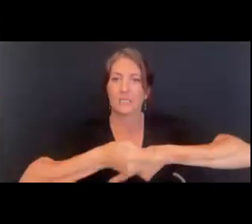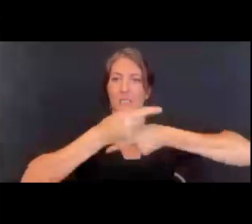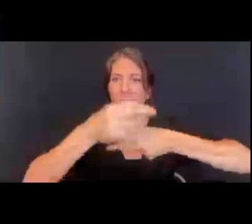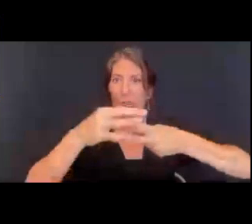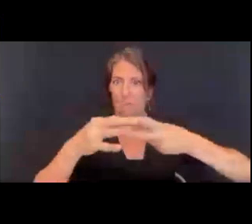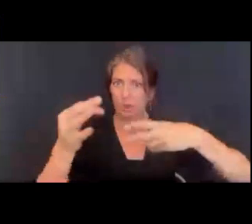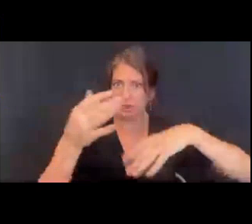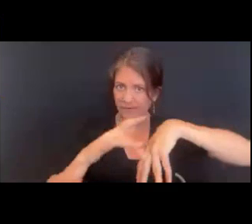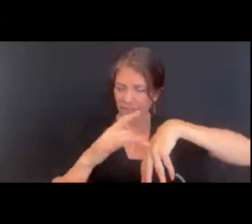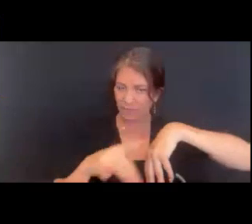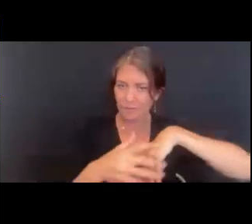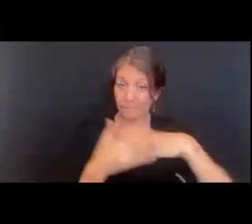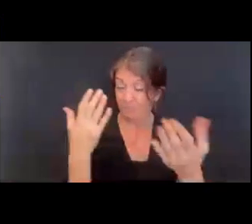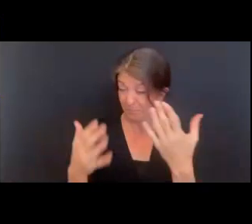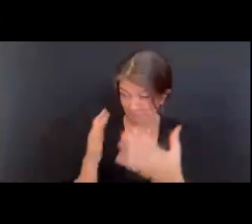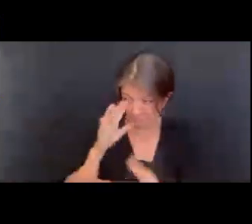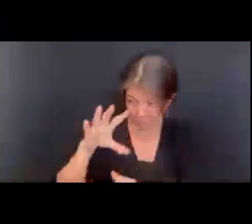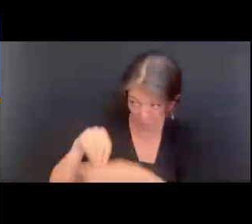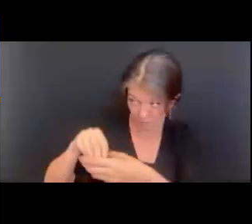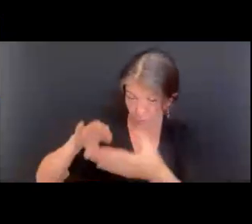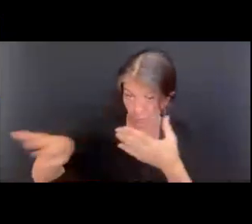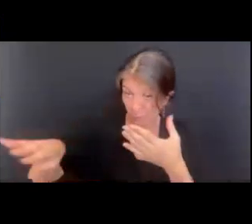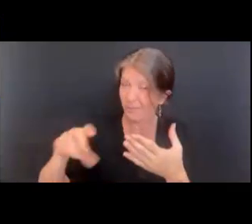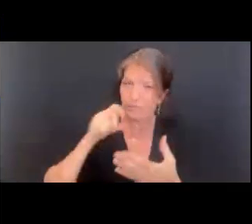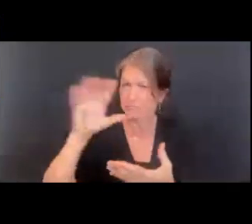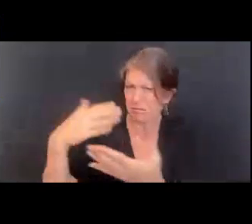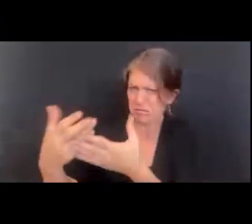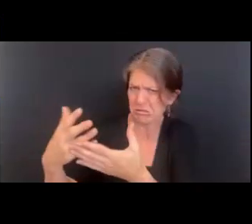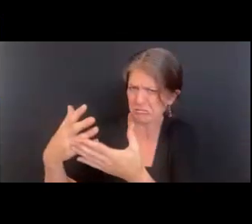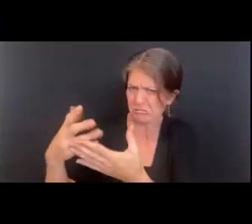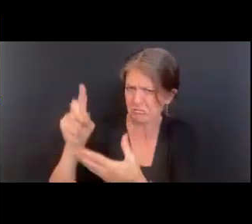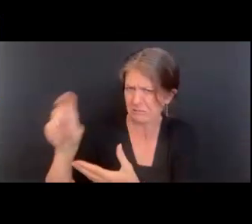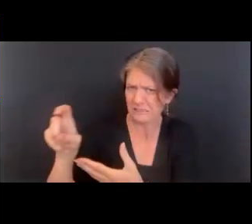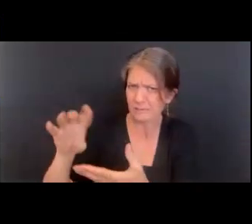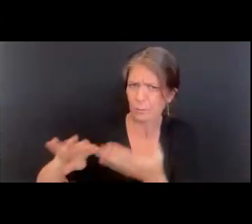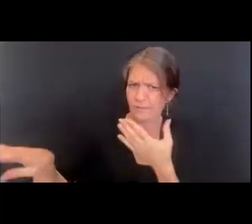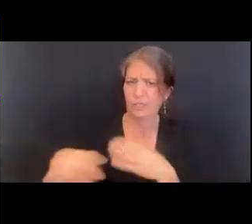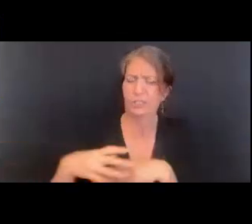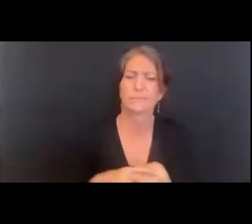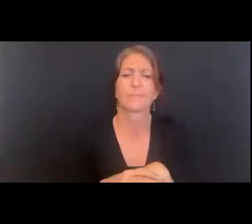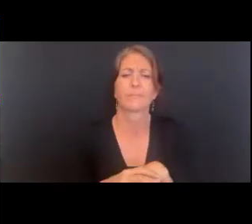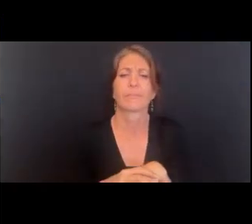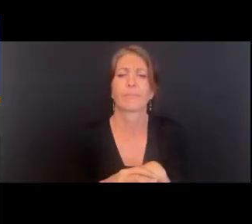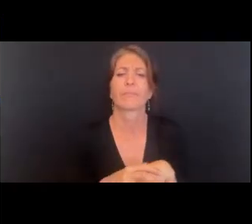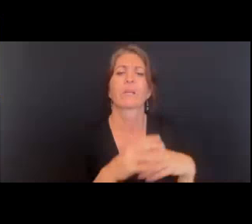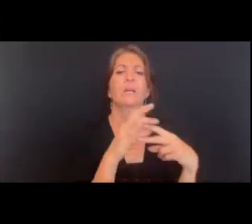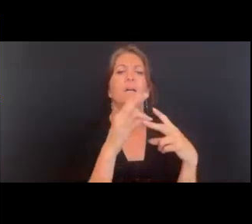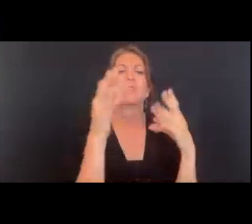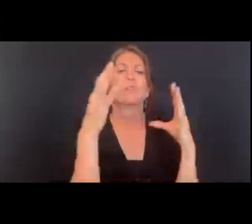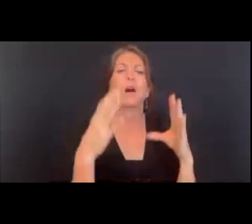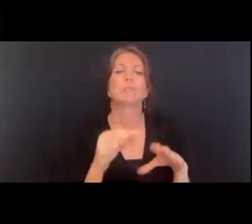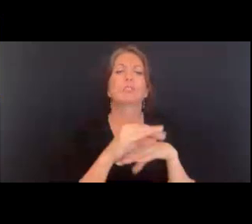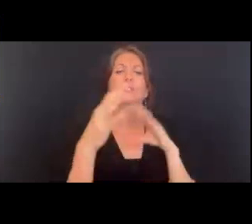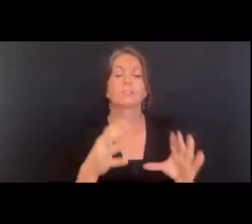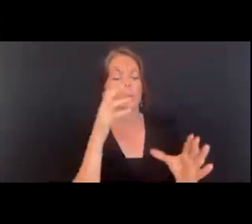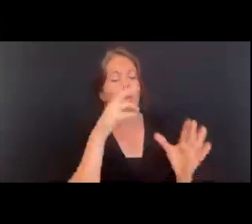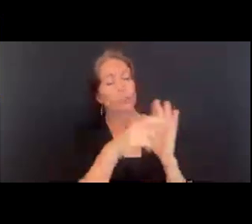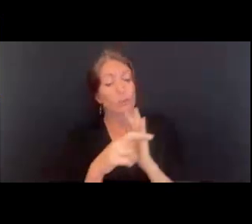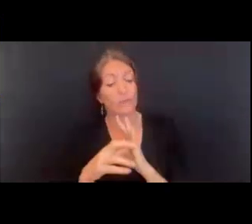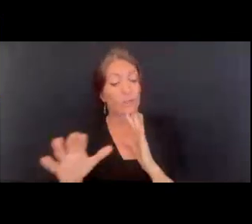may include a waiver. Not all of them do. The option counselor will review waiver information, like I said, in